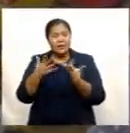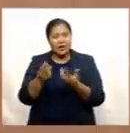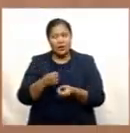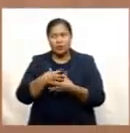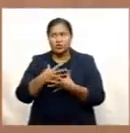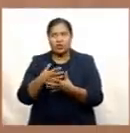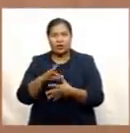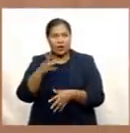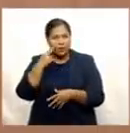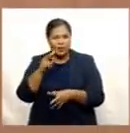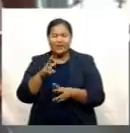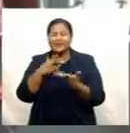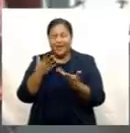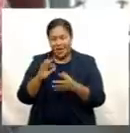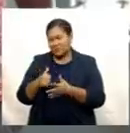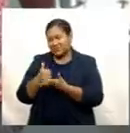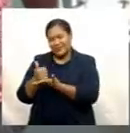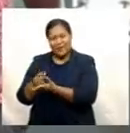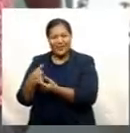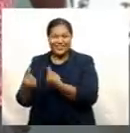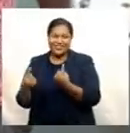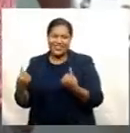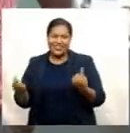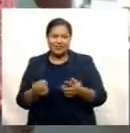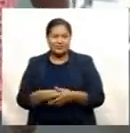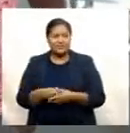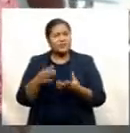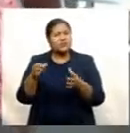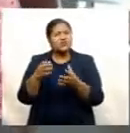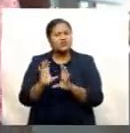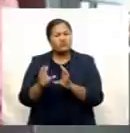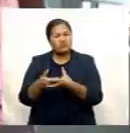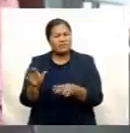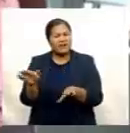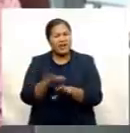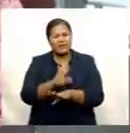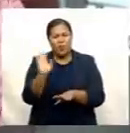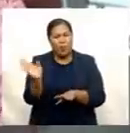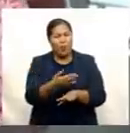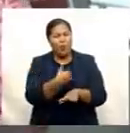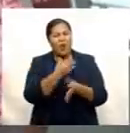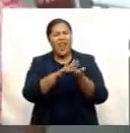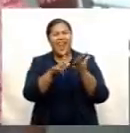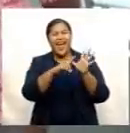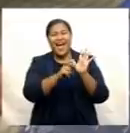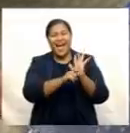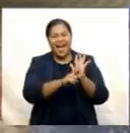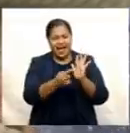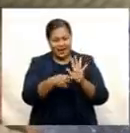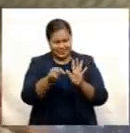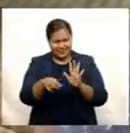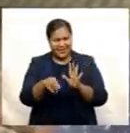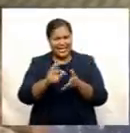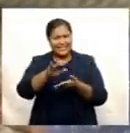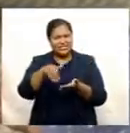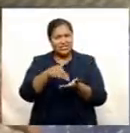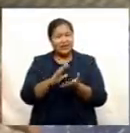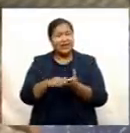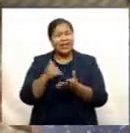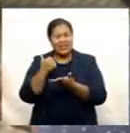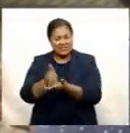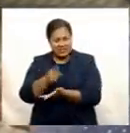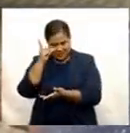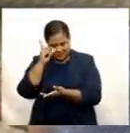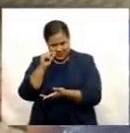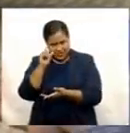but we look out for one another here. The group have covered almost all the huts in the Central Division and has even assisted Fijians affected by the